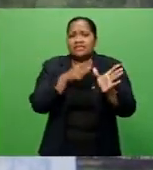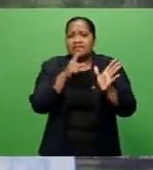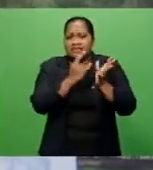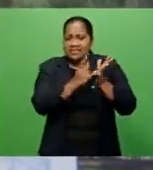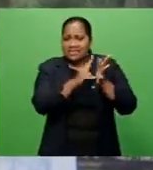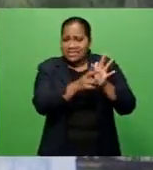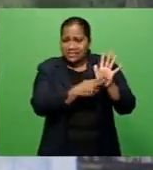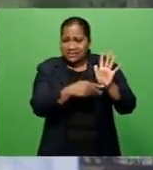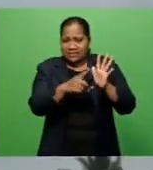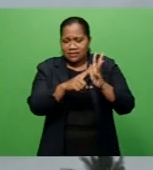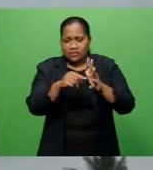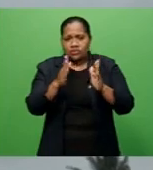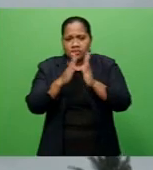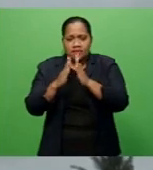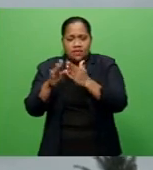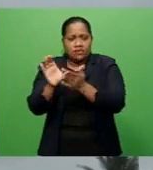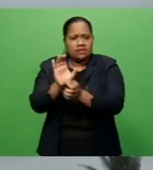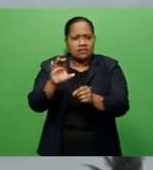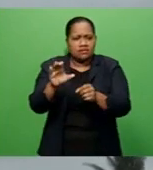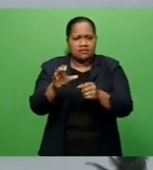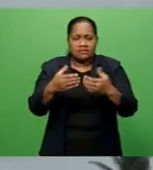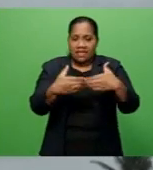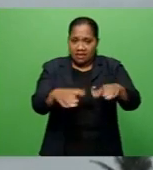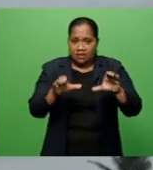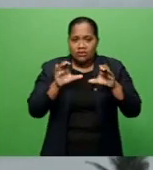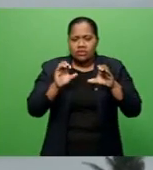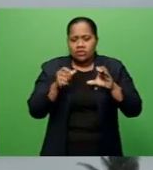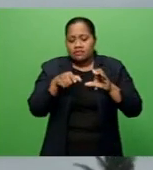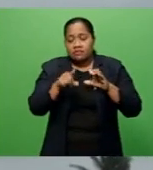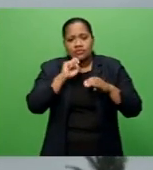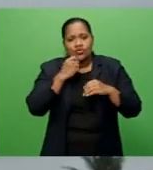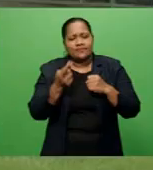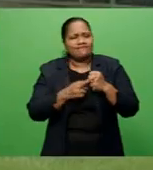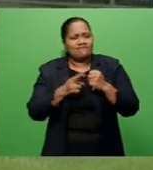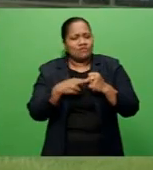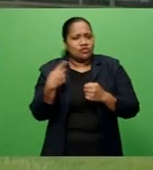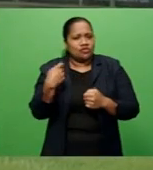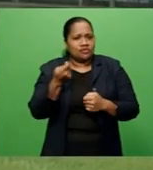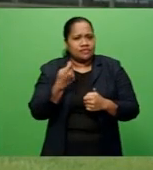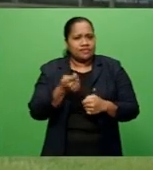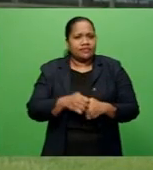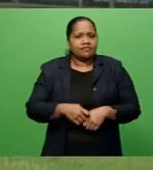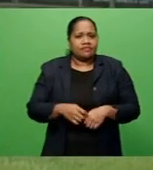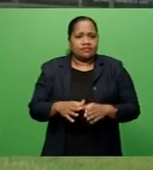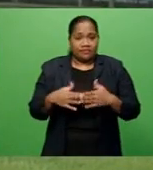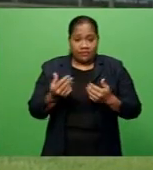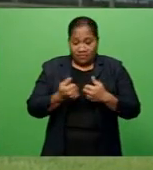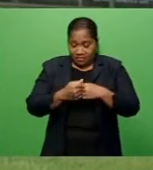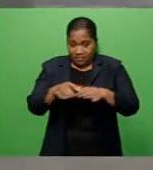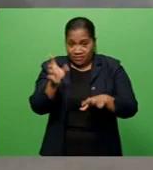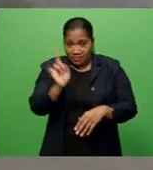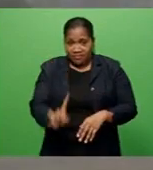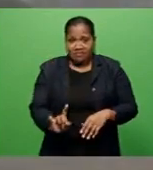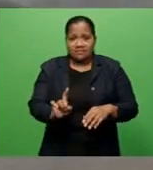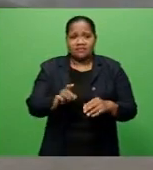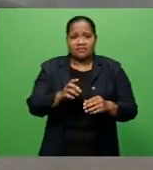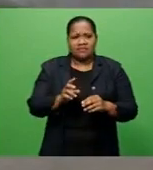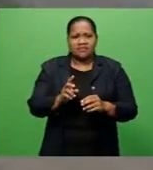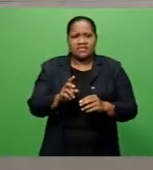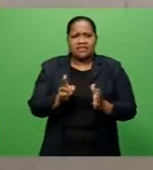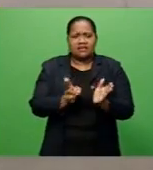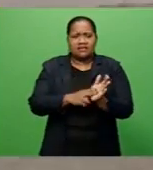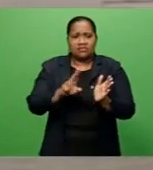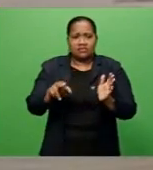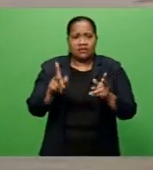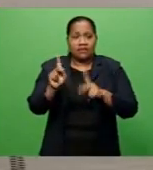that probably can be fixed very soon. While minor work started today at Ratudakmbau Park, this was the scene at